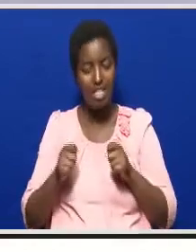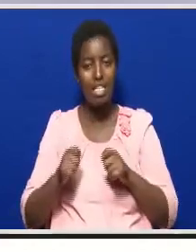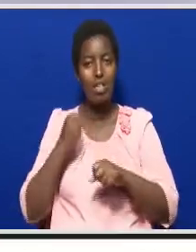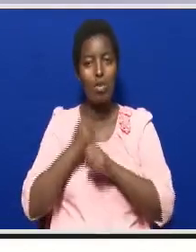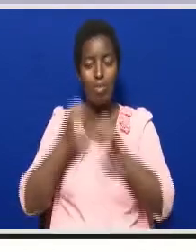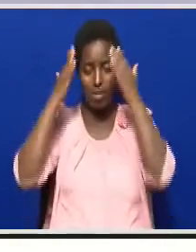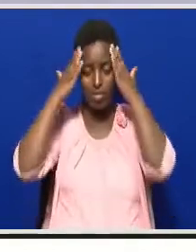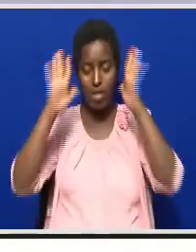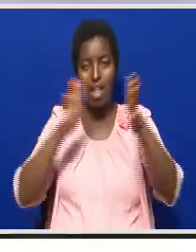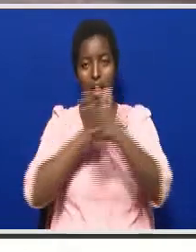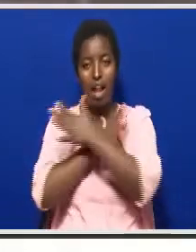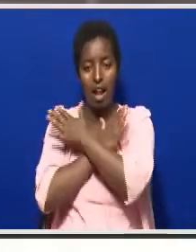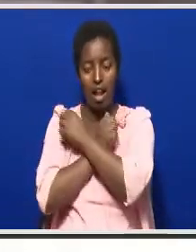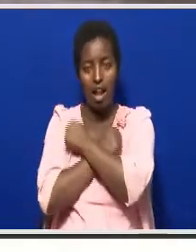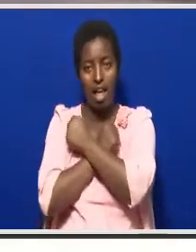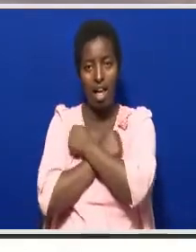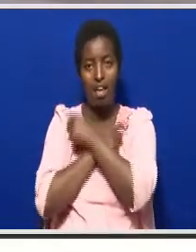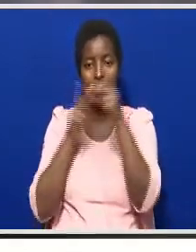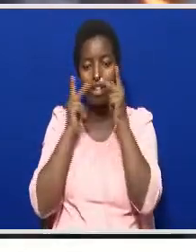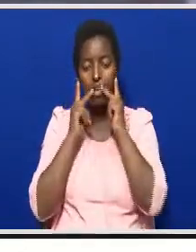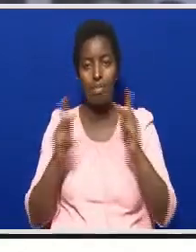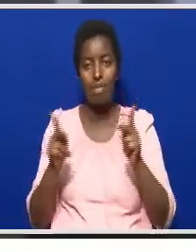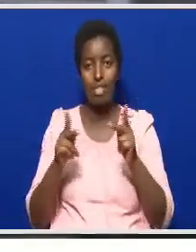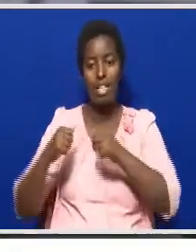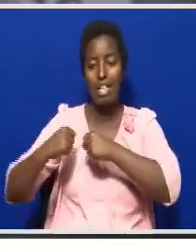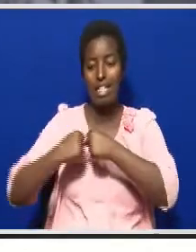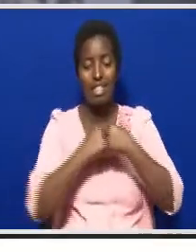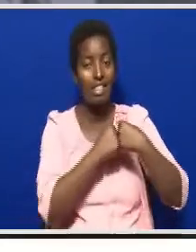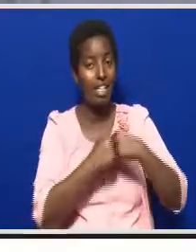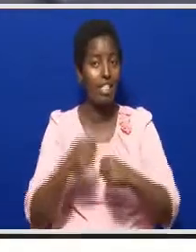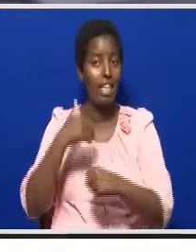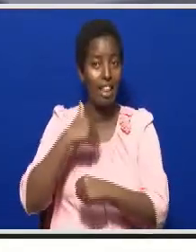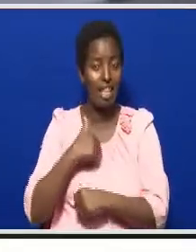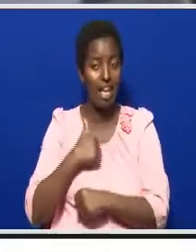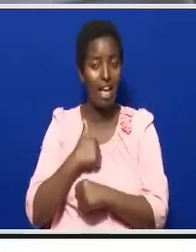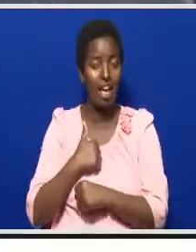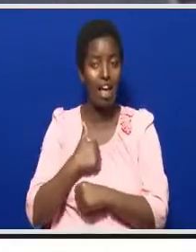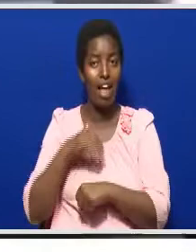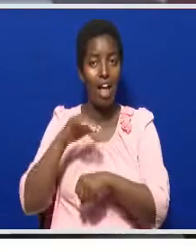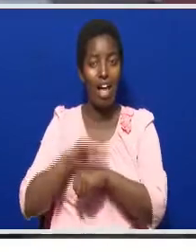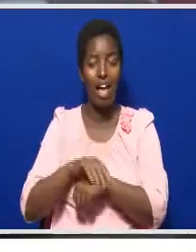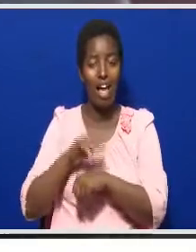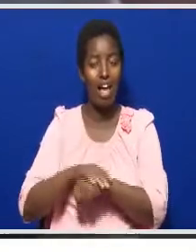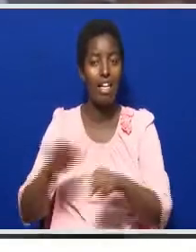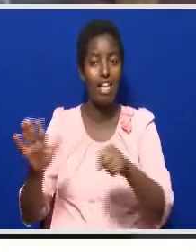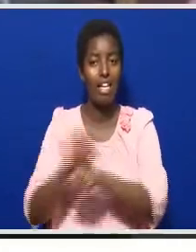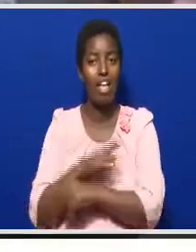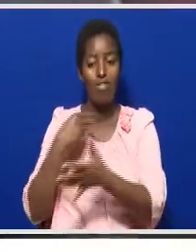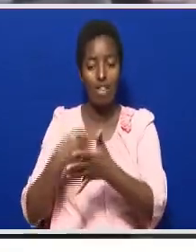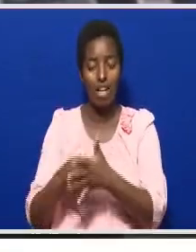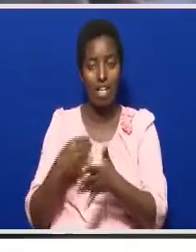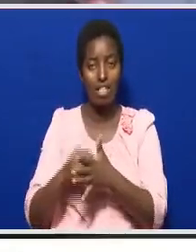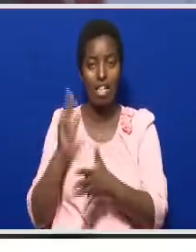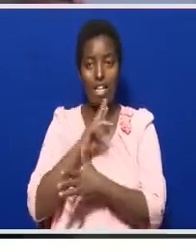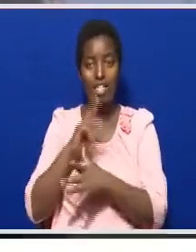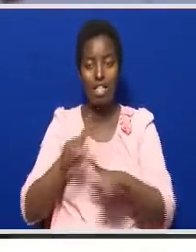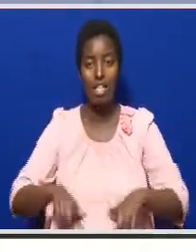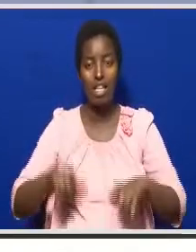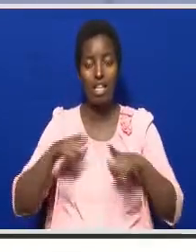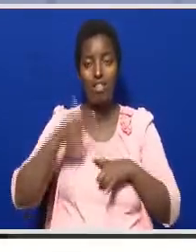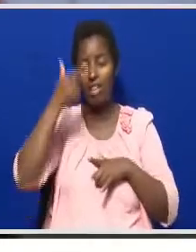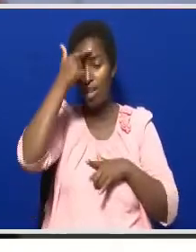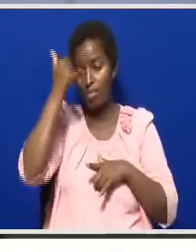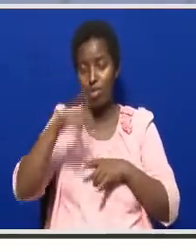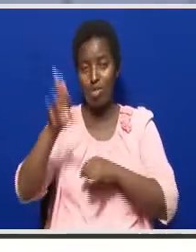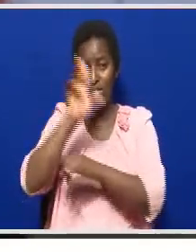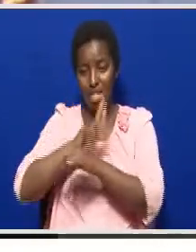kuhamasisha upendo na amani. Some of the challenges that they are facing is lack of sufficient funds, risking their lives because they are using